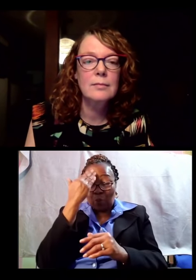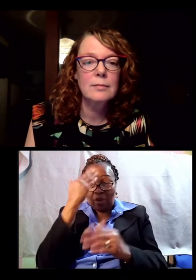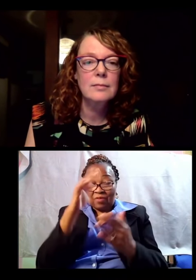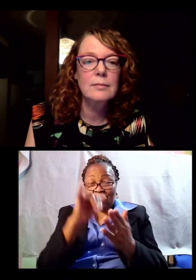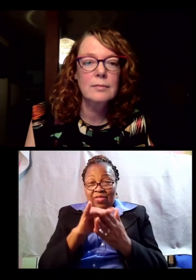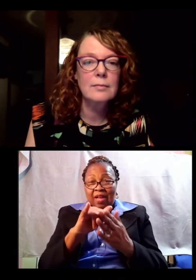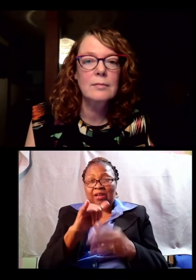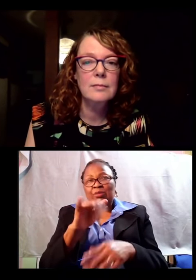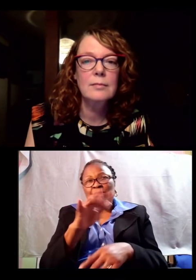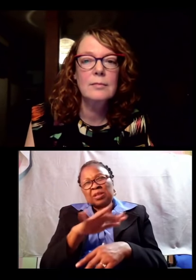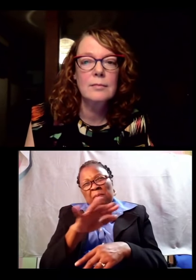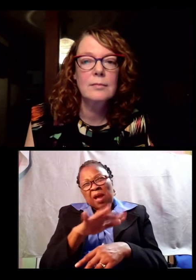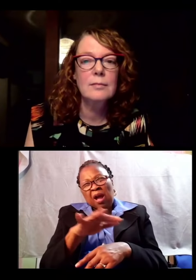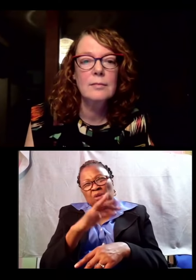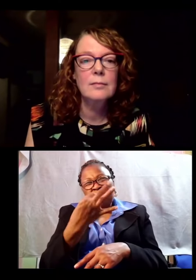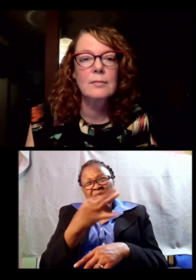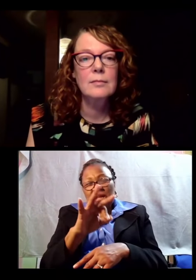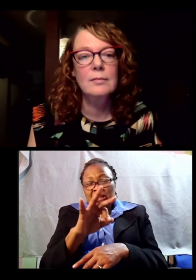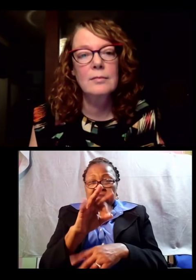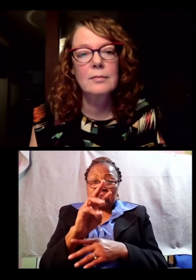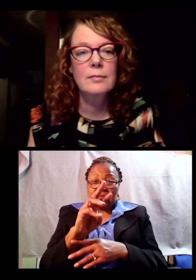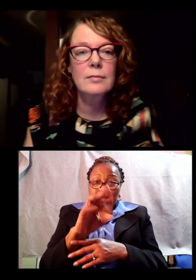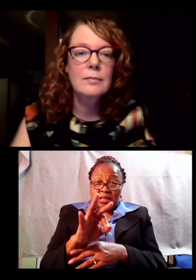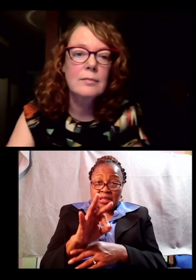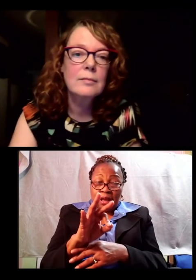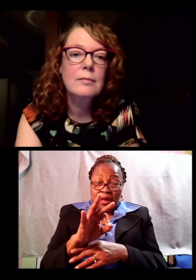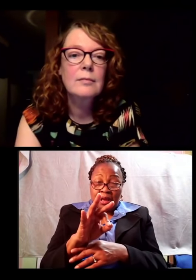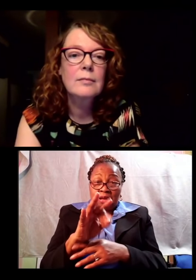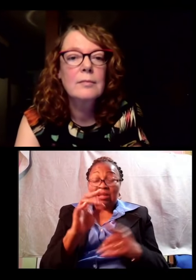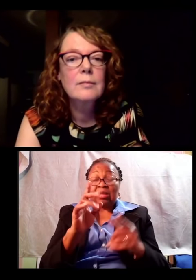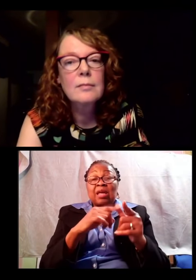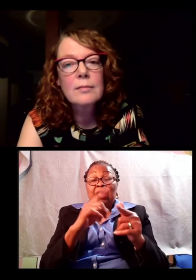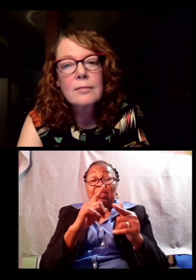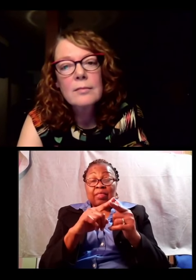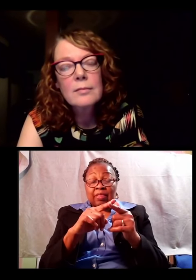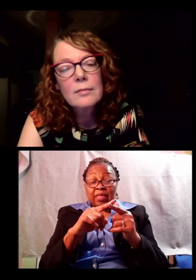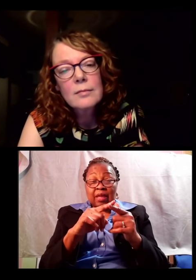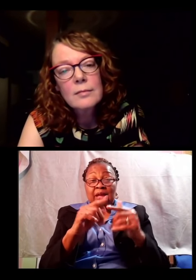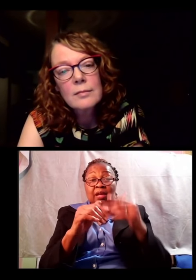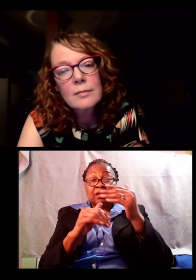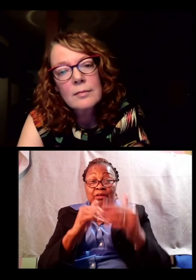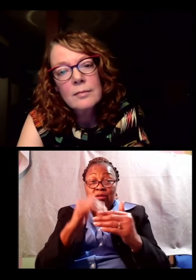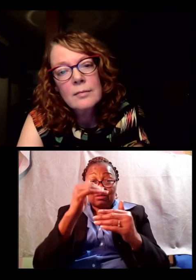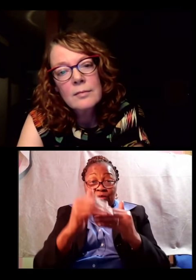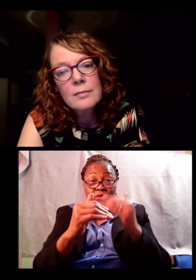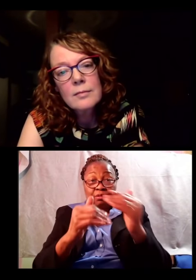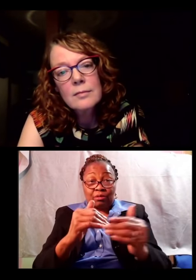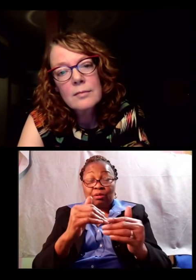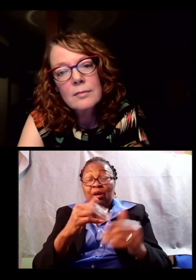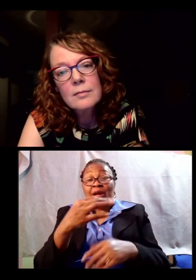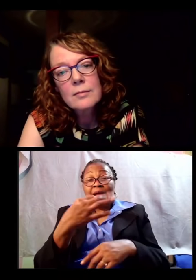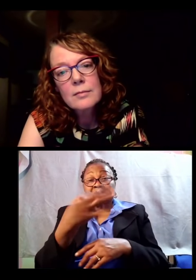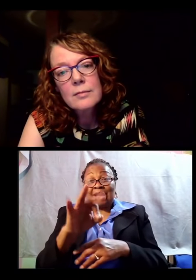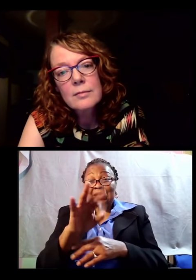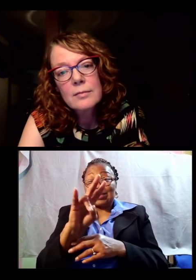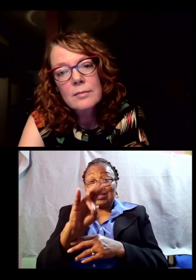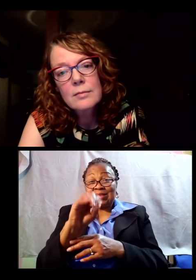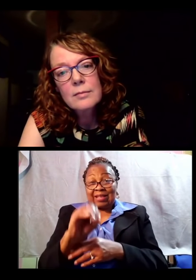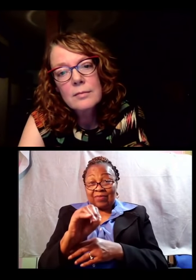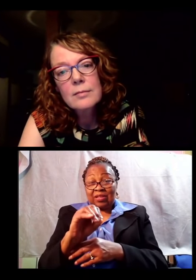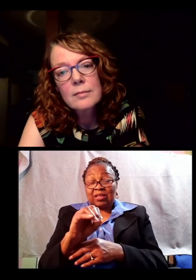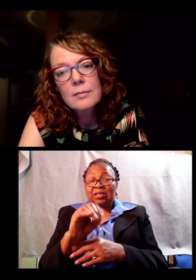about 1969. And then through the early 70s, there was a lot of turmoil in that